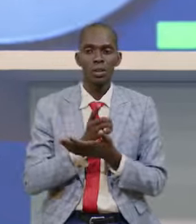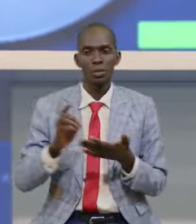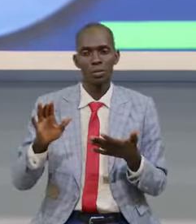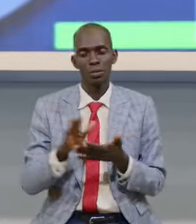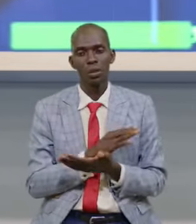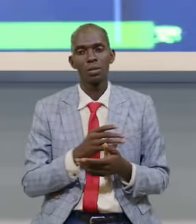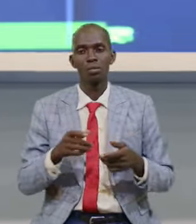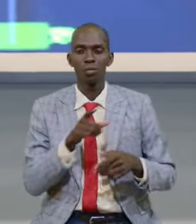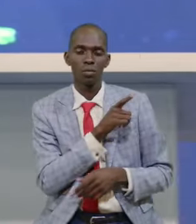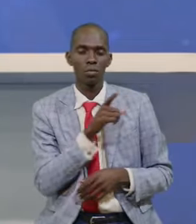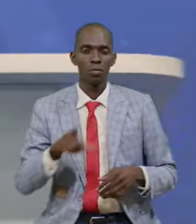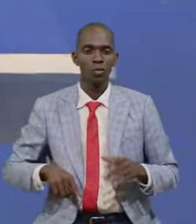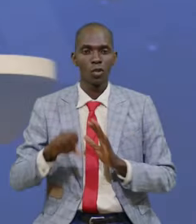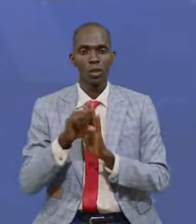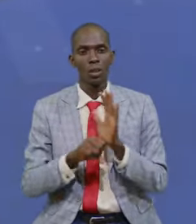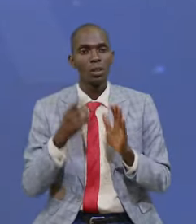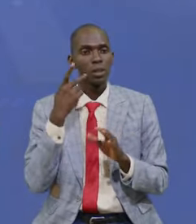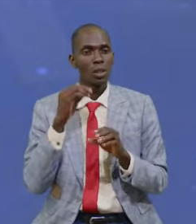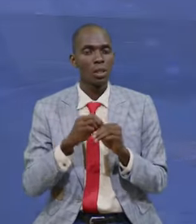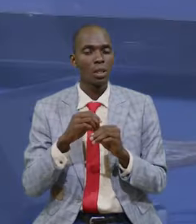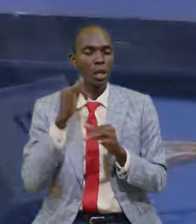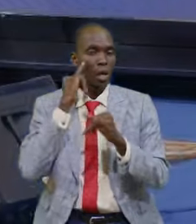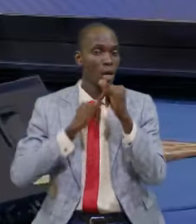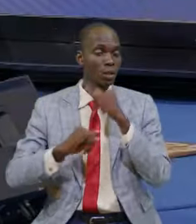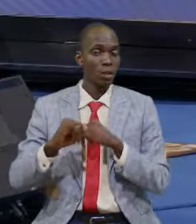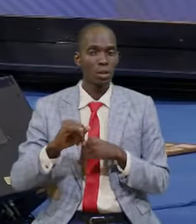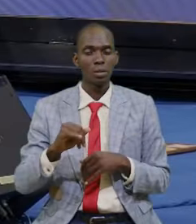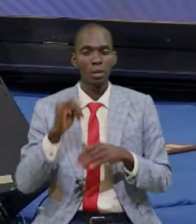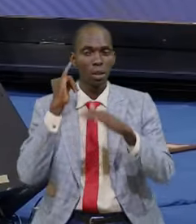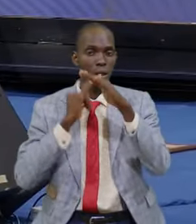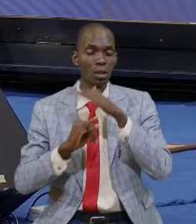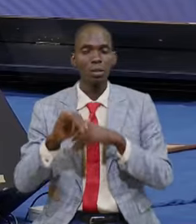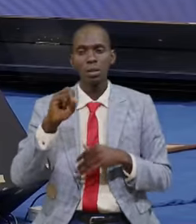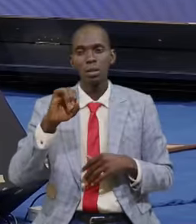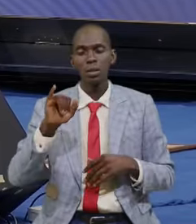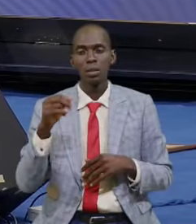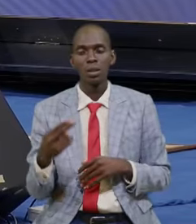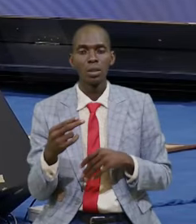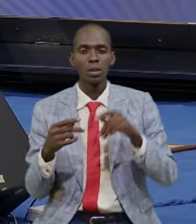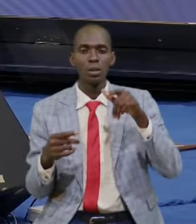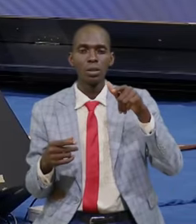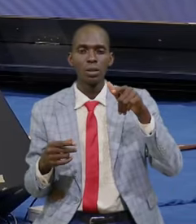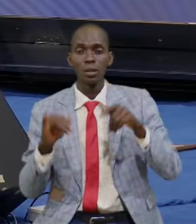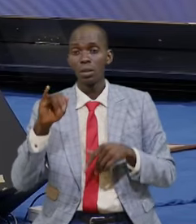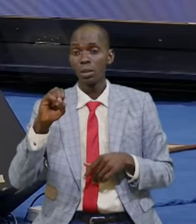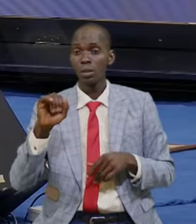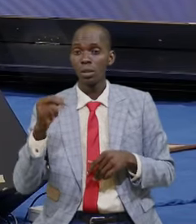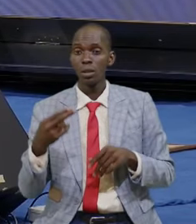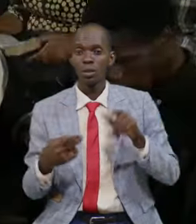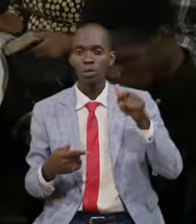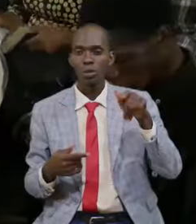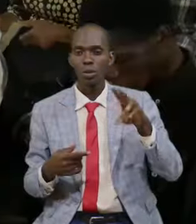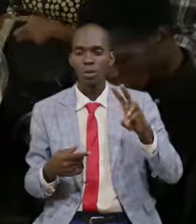We're looking at Isaiah chapter 26. And I'm reading from verse